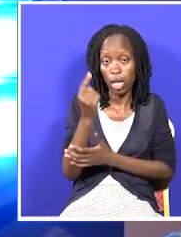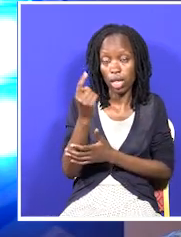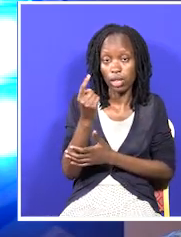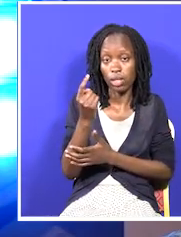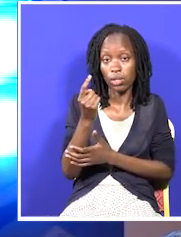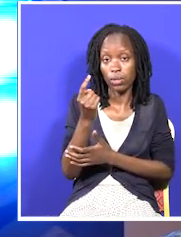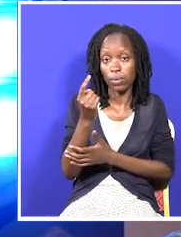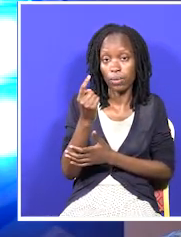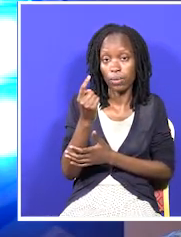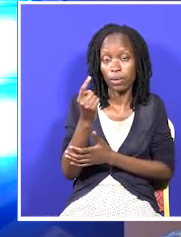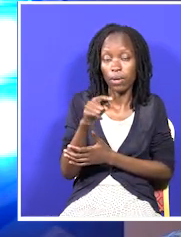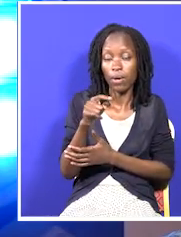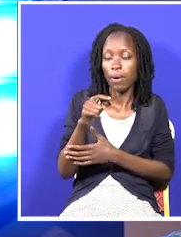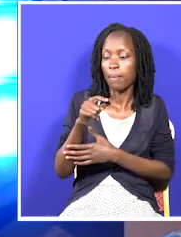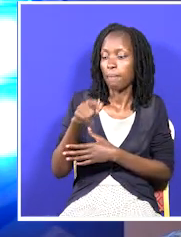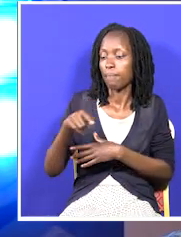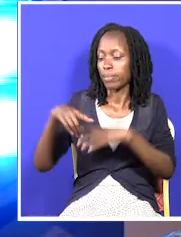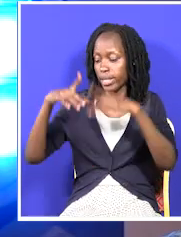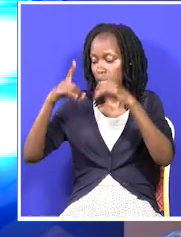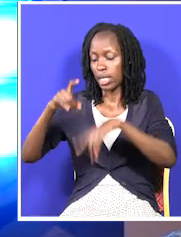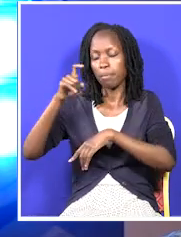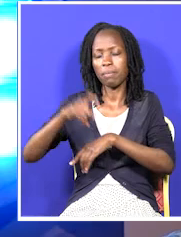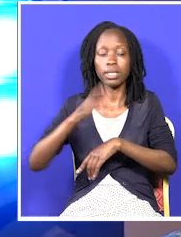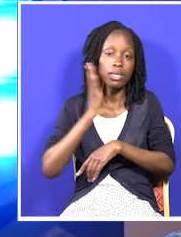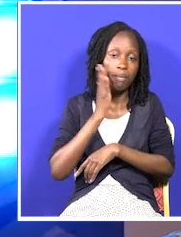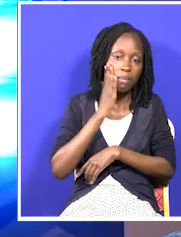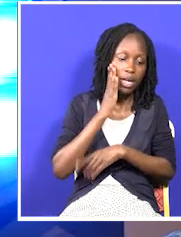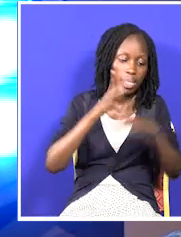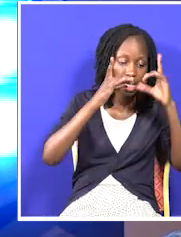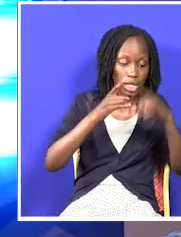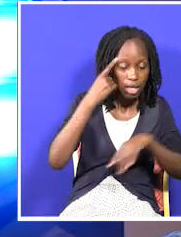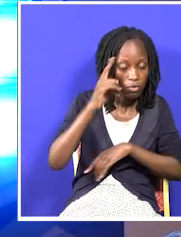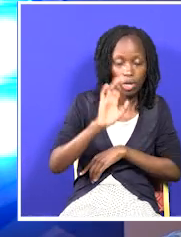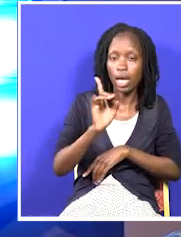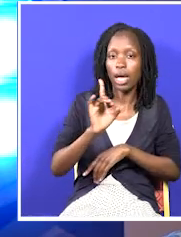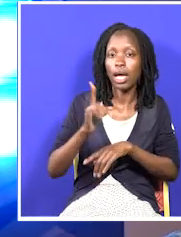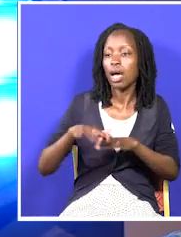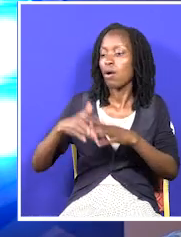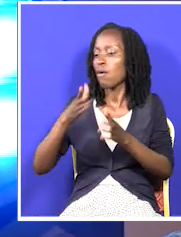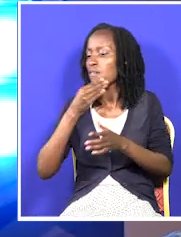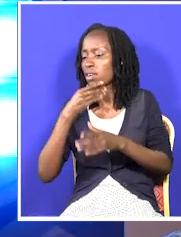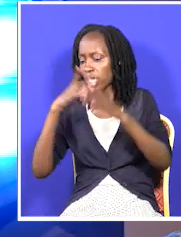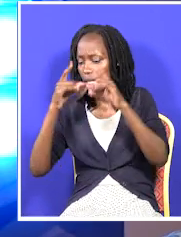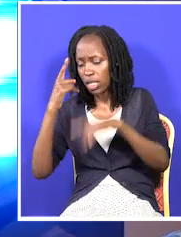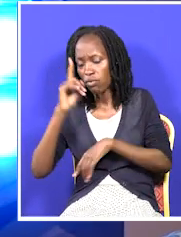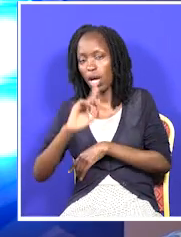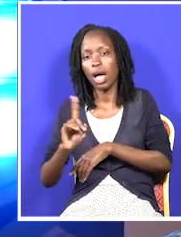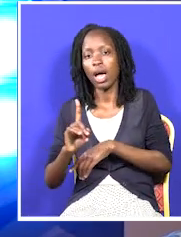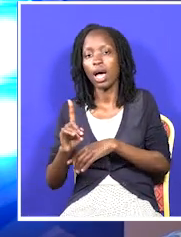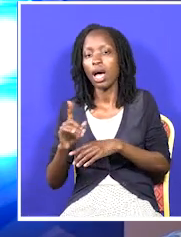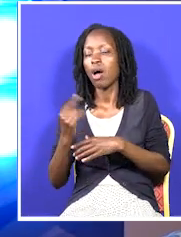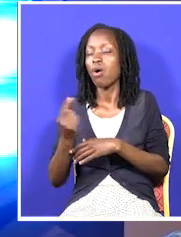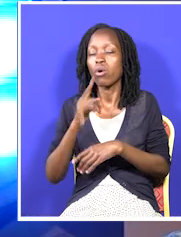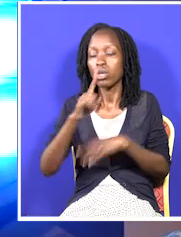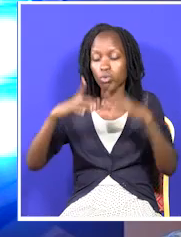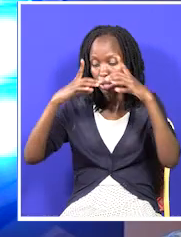must make. Not your mom to make that decision for you, not your dad, not your aunt. No one else